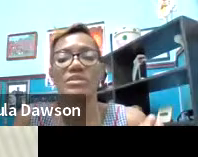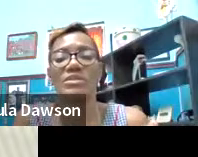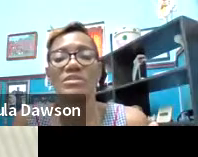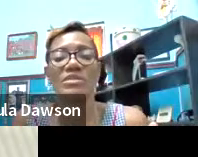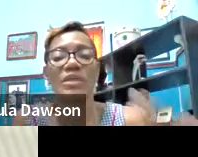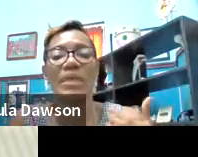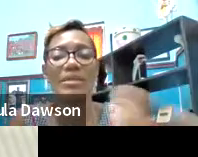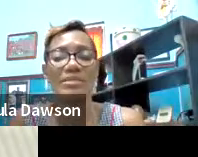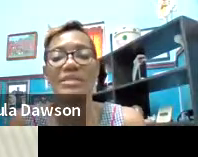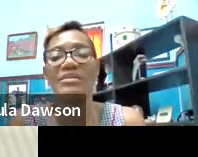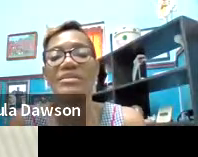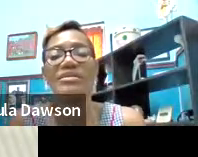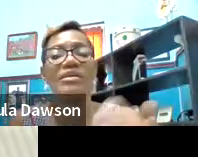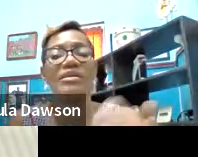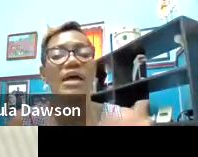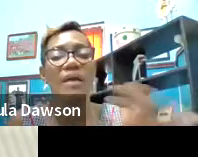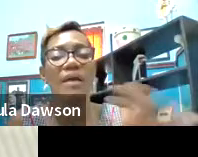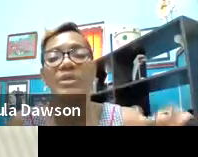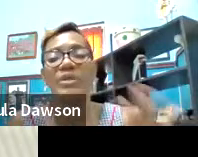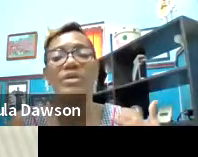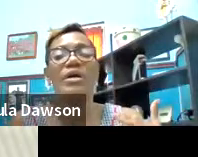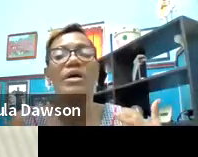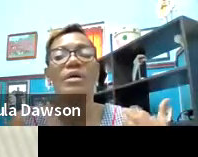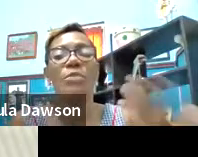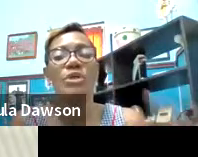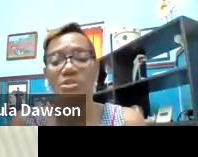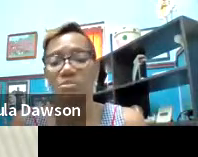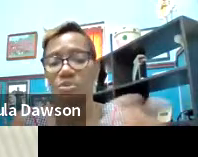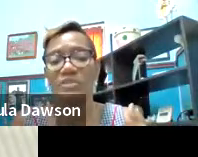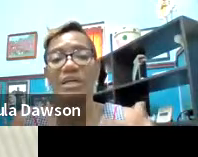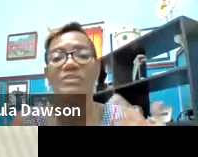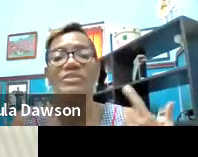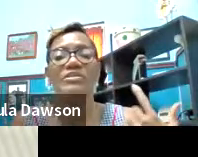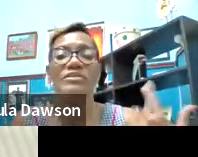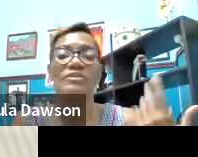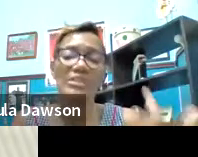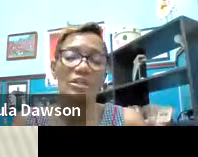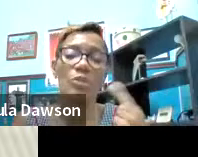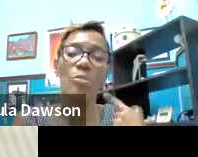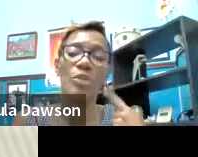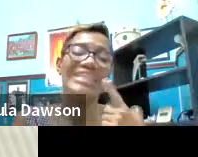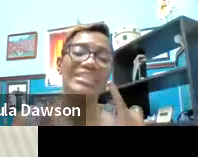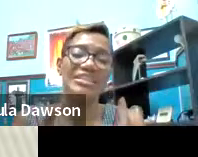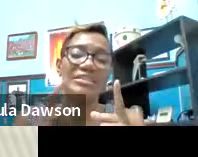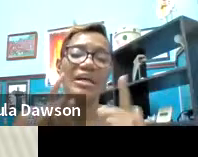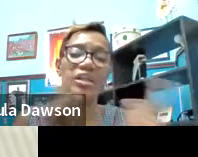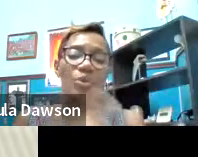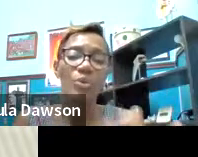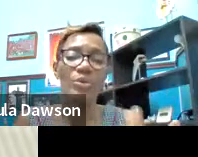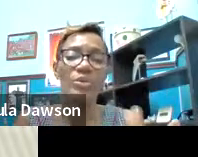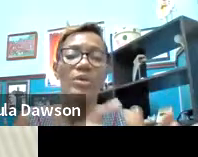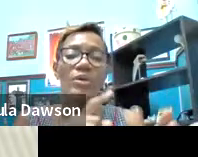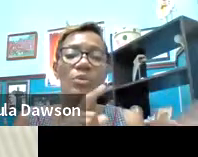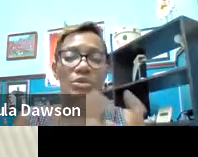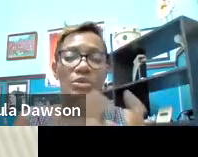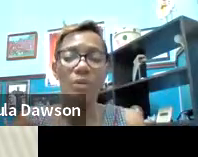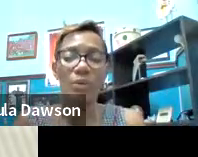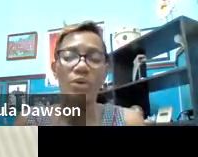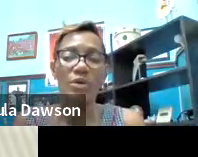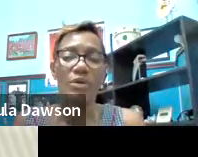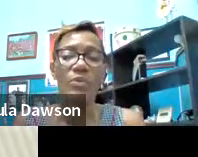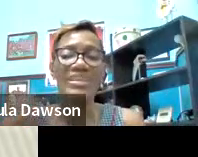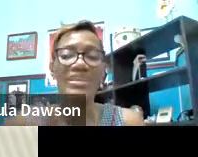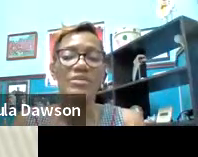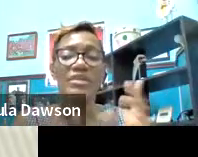his chest. And this is him extended, happy, much improved after the phenol. But this alone would